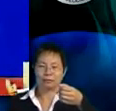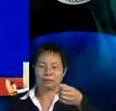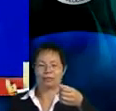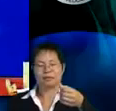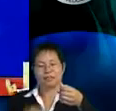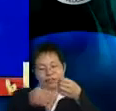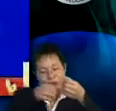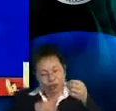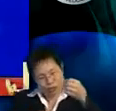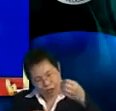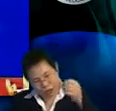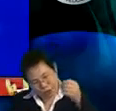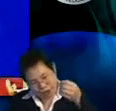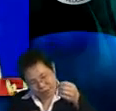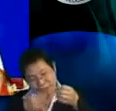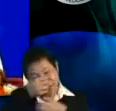Shake the mixture.